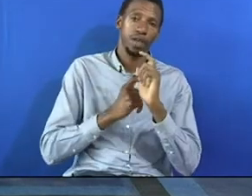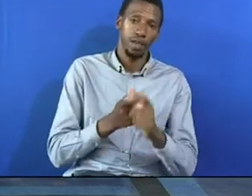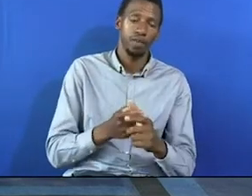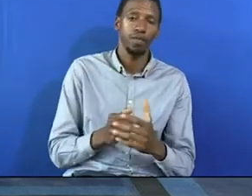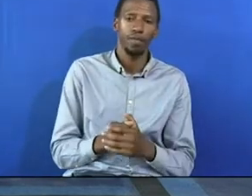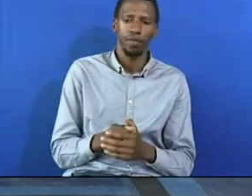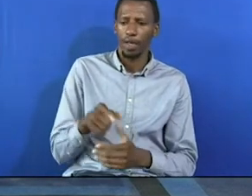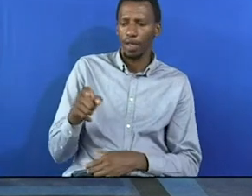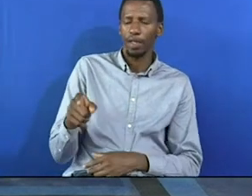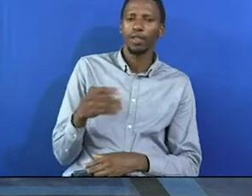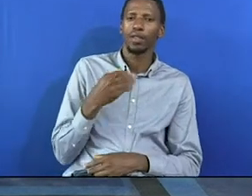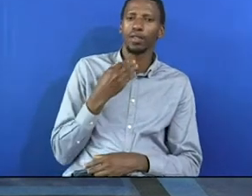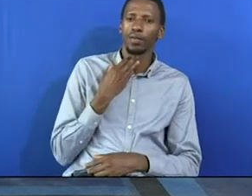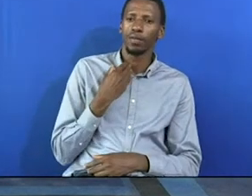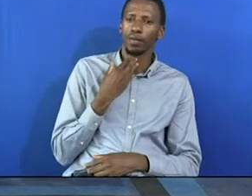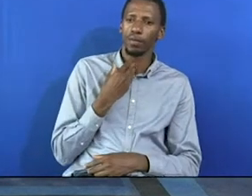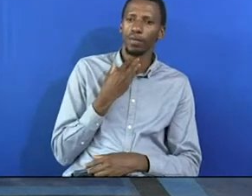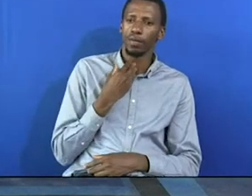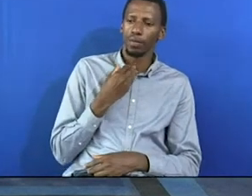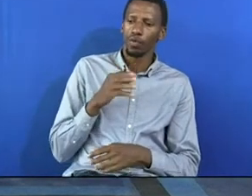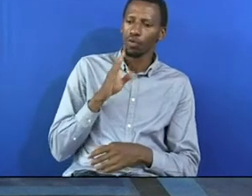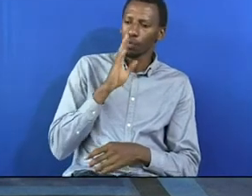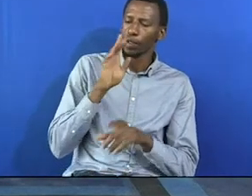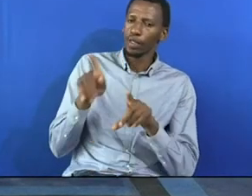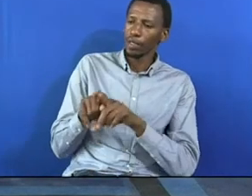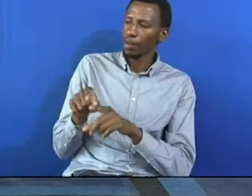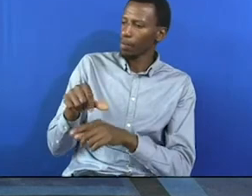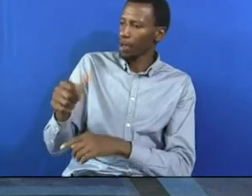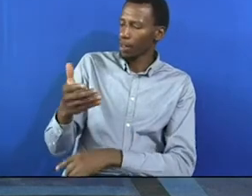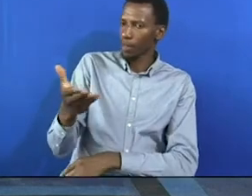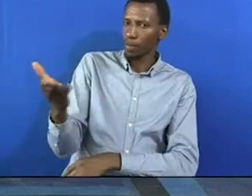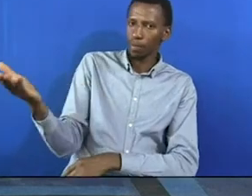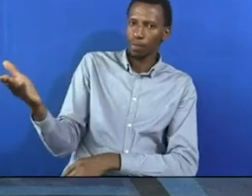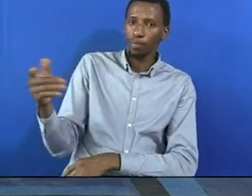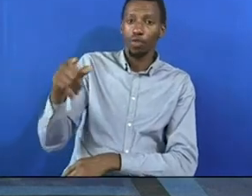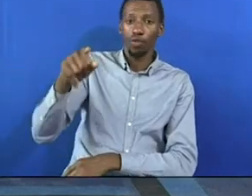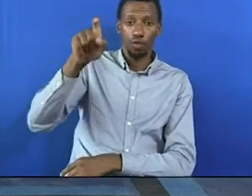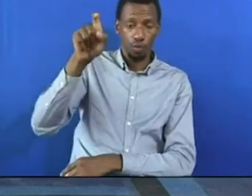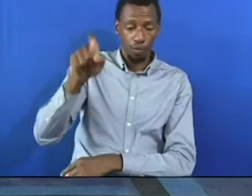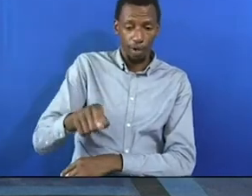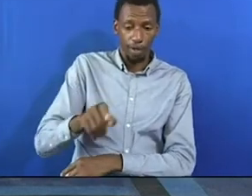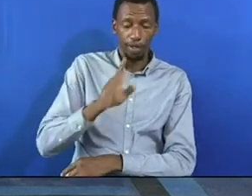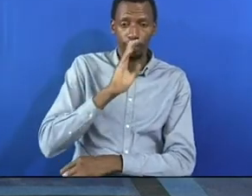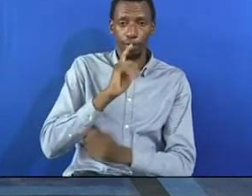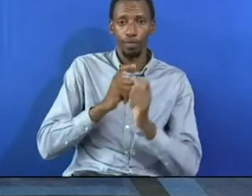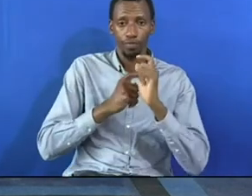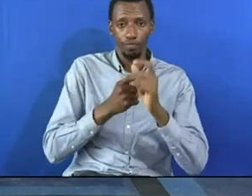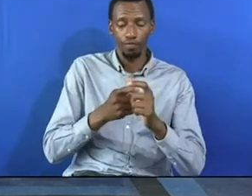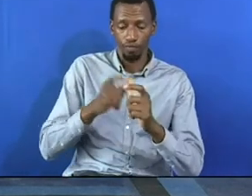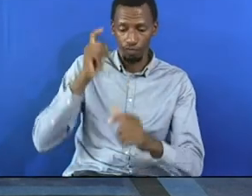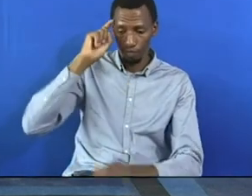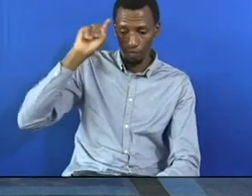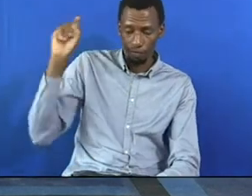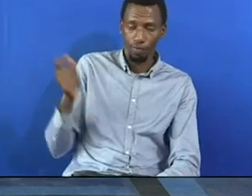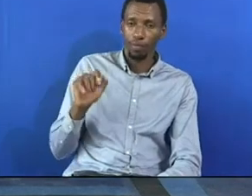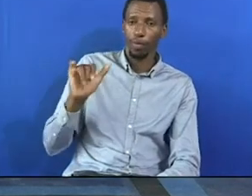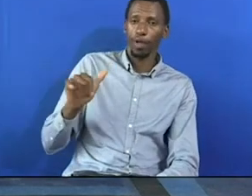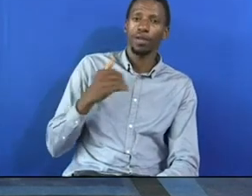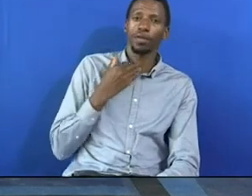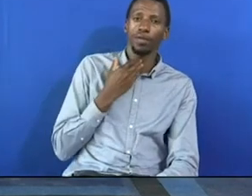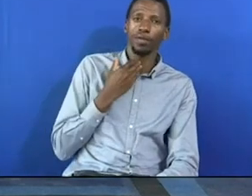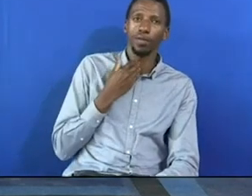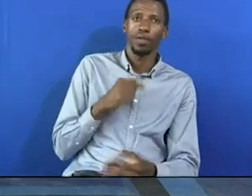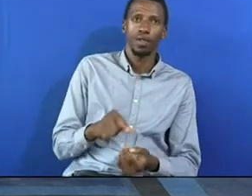That urge to be like others, you have to be gifted to resist that urge. Particularly when you think